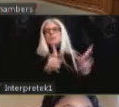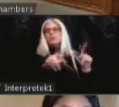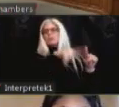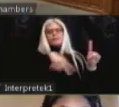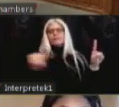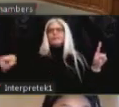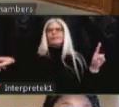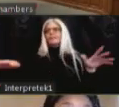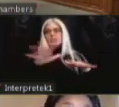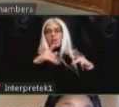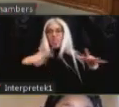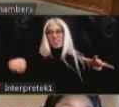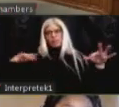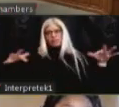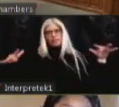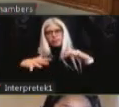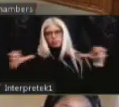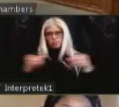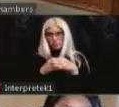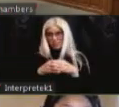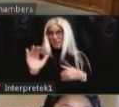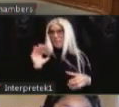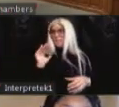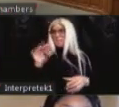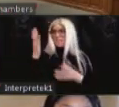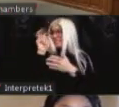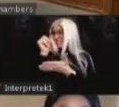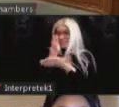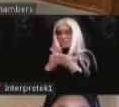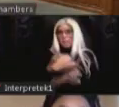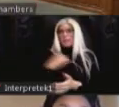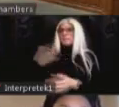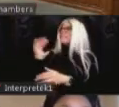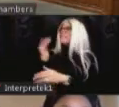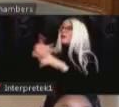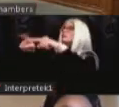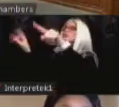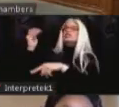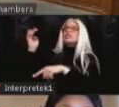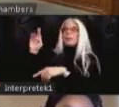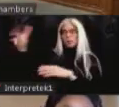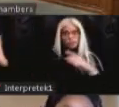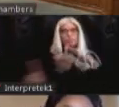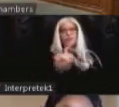Members of our chamber attend as well to be a part of that. Fantastic.